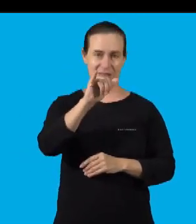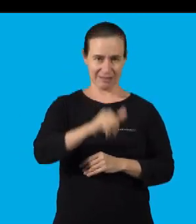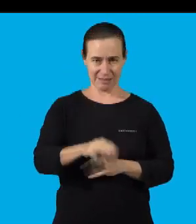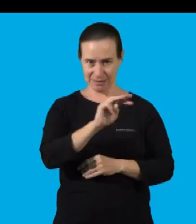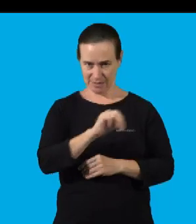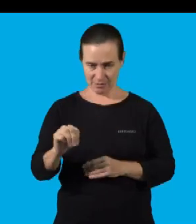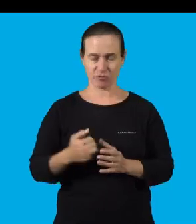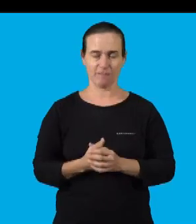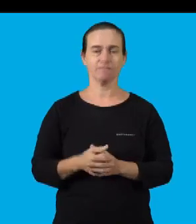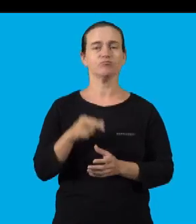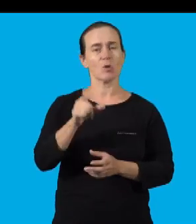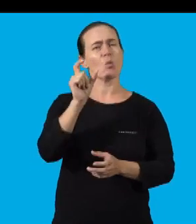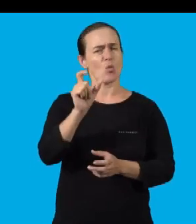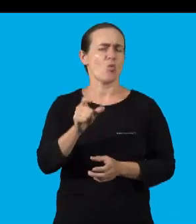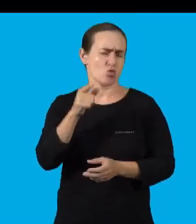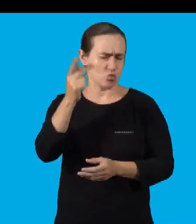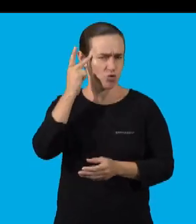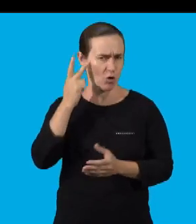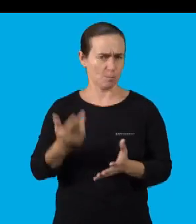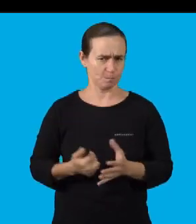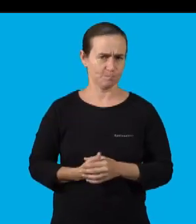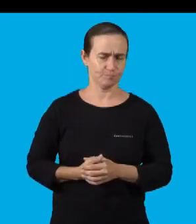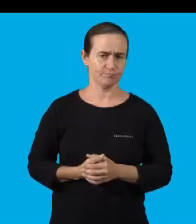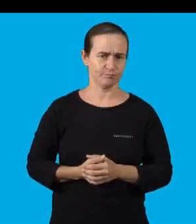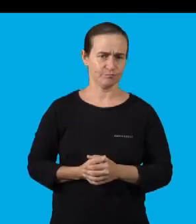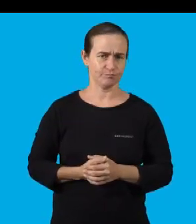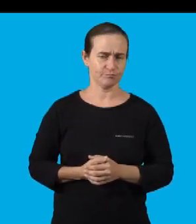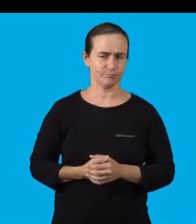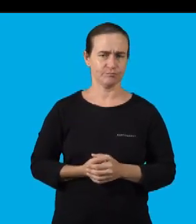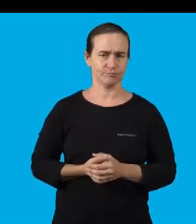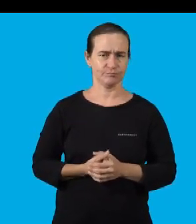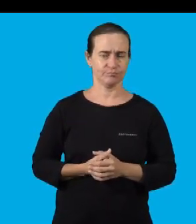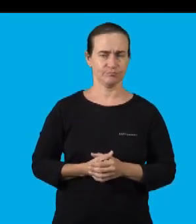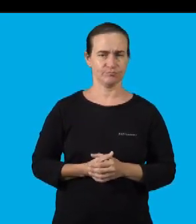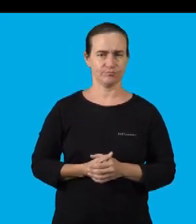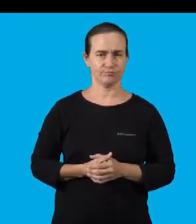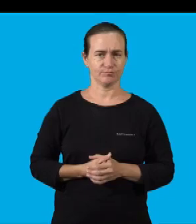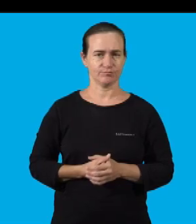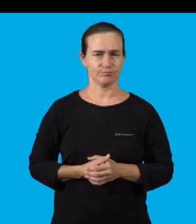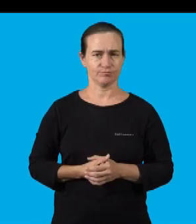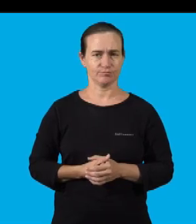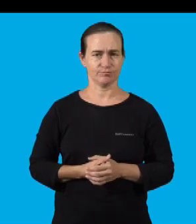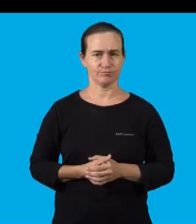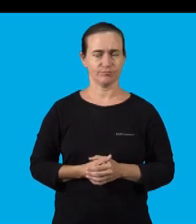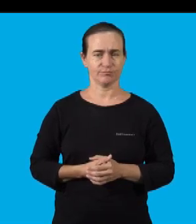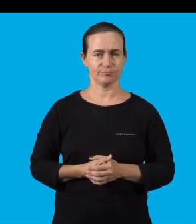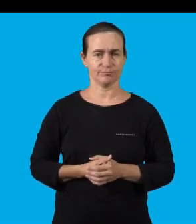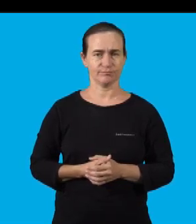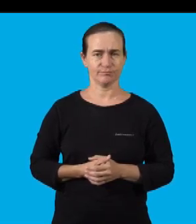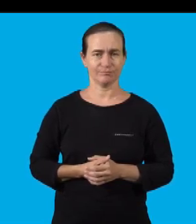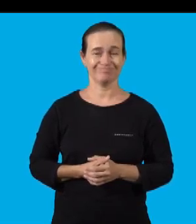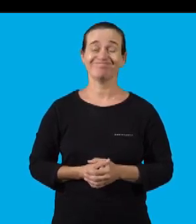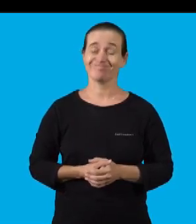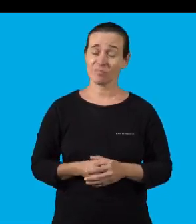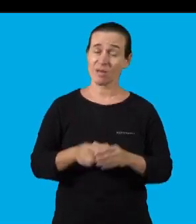of symmetry. So those are words that you are familiar with when you are working with functions. Now, looking